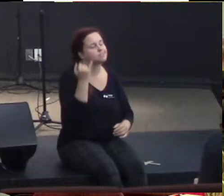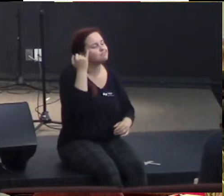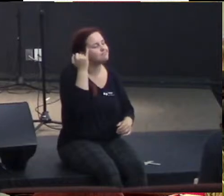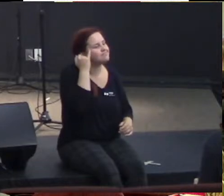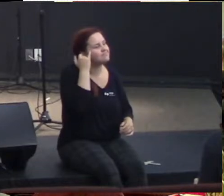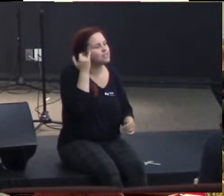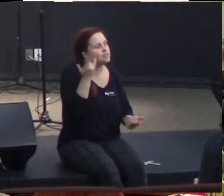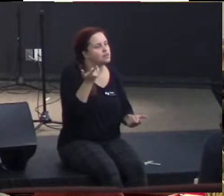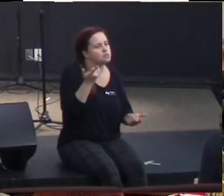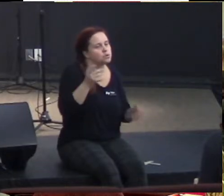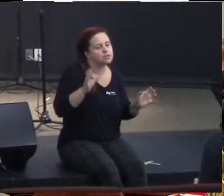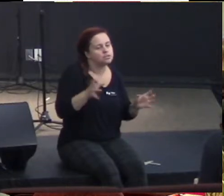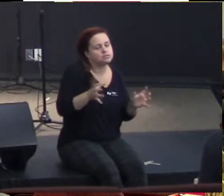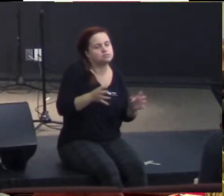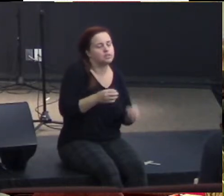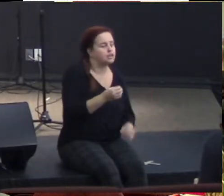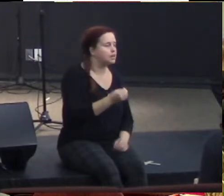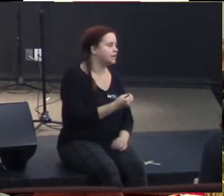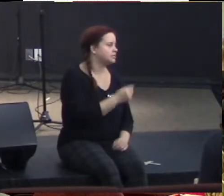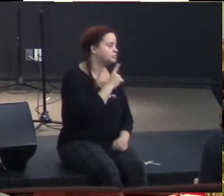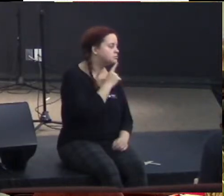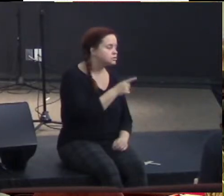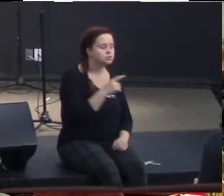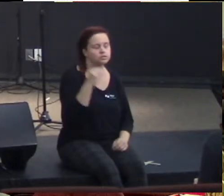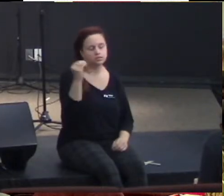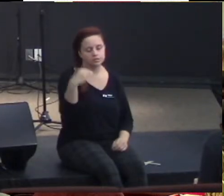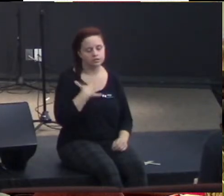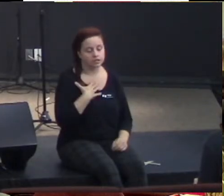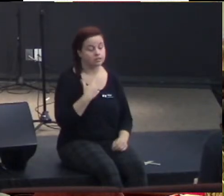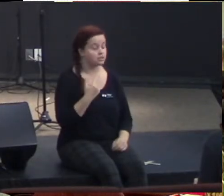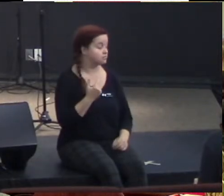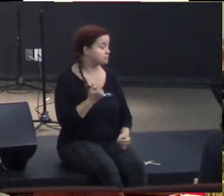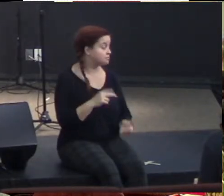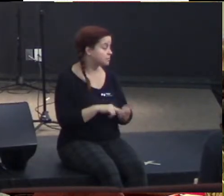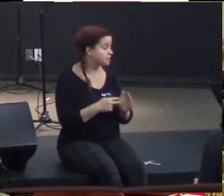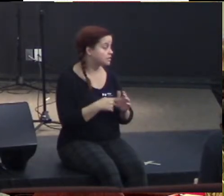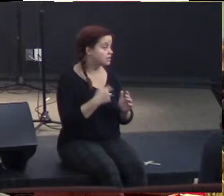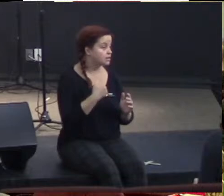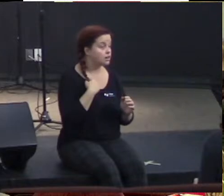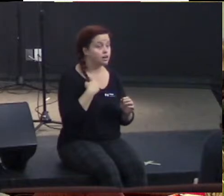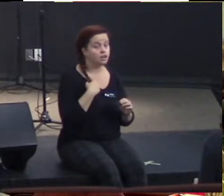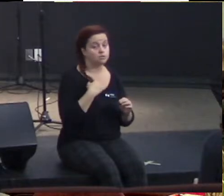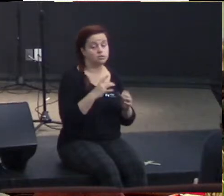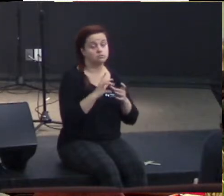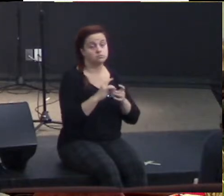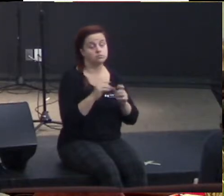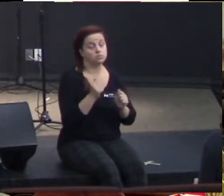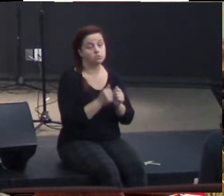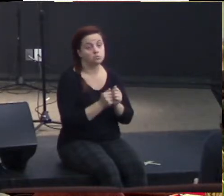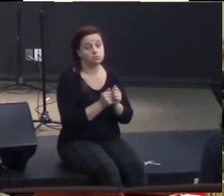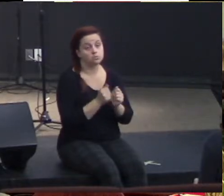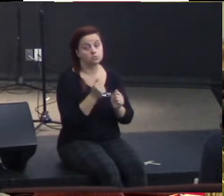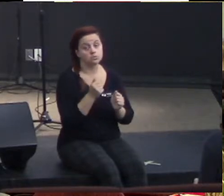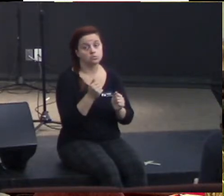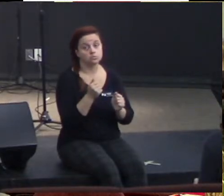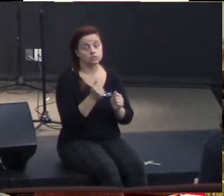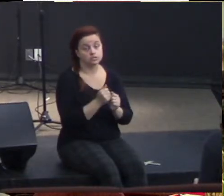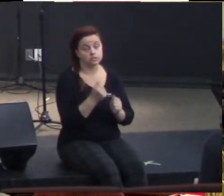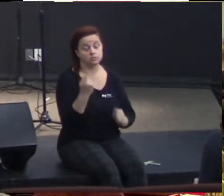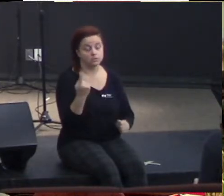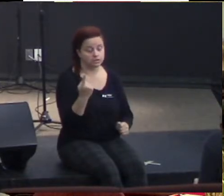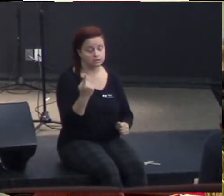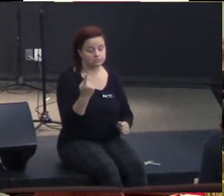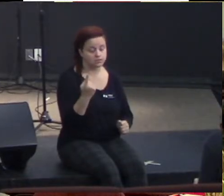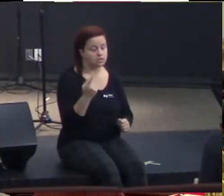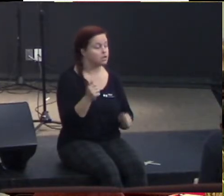in grace and truth, that means I'm going to step in someone's life, not to get right back out, but to walk with them as long as